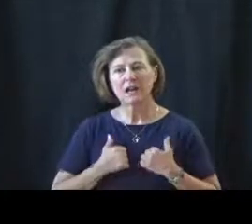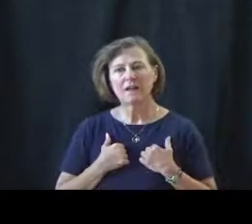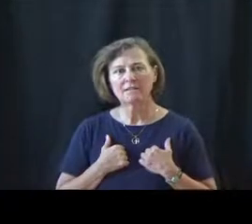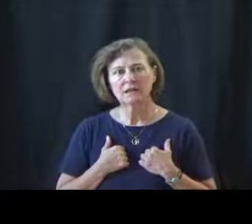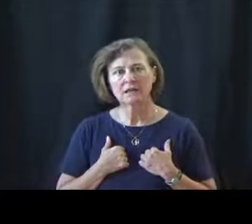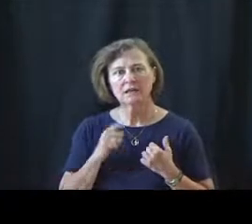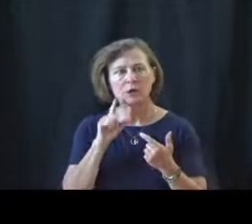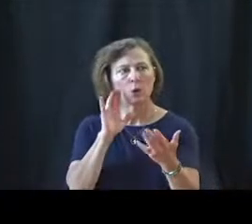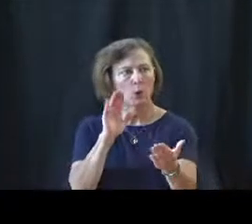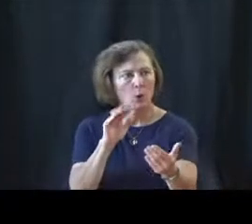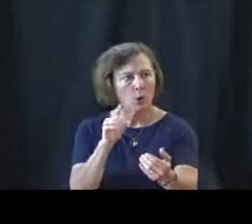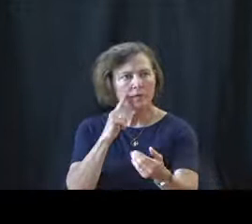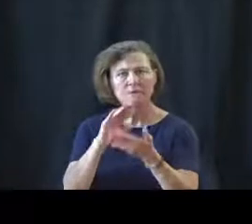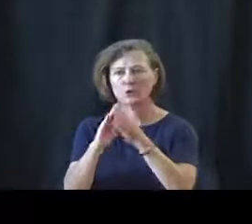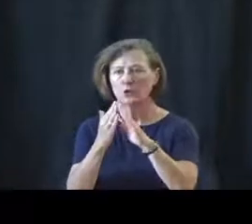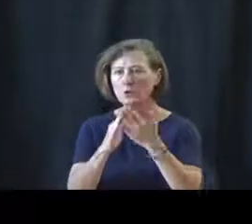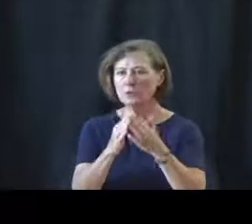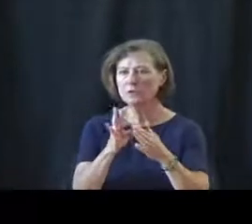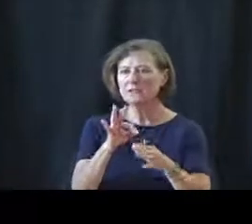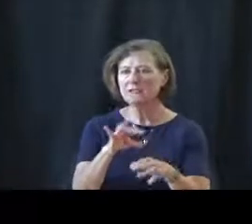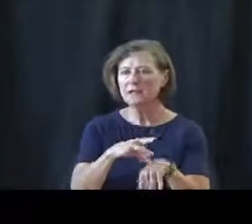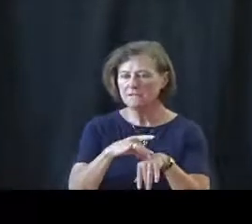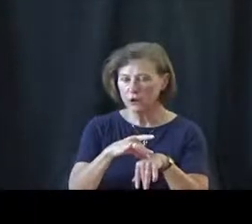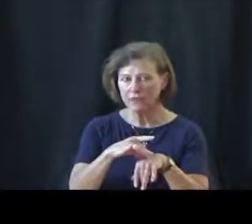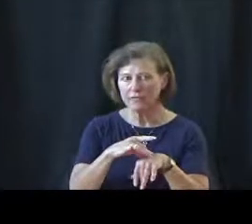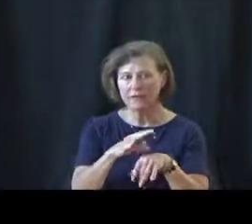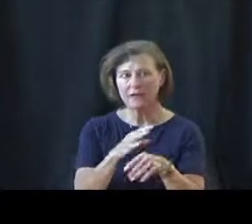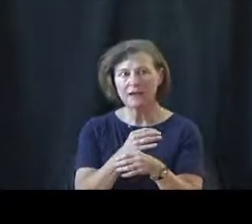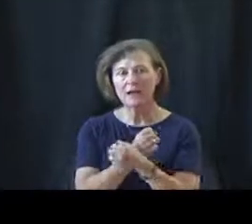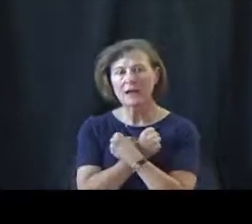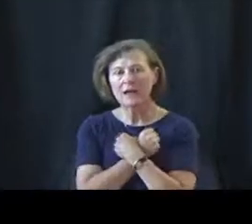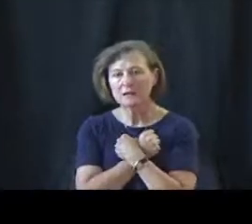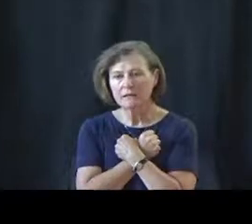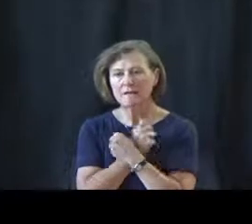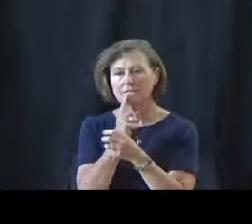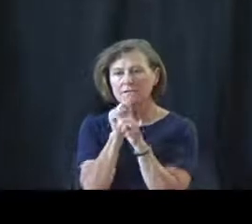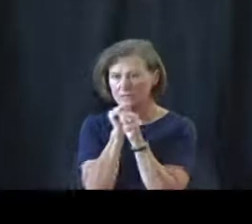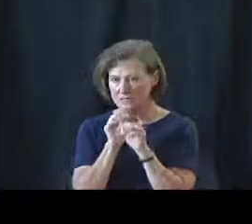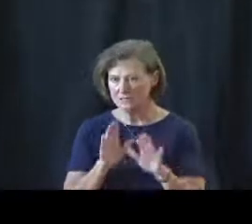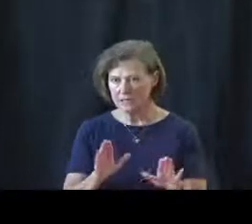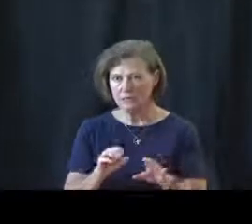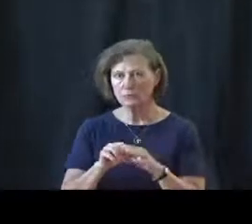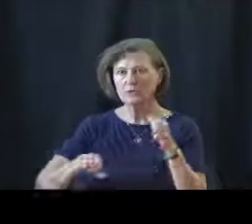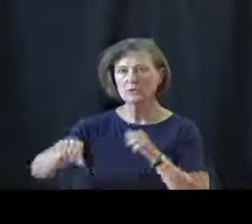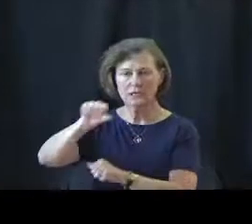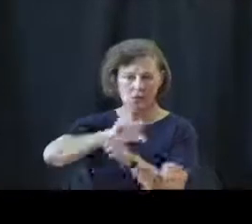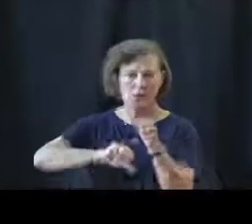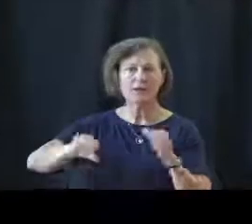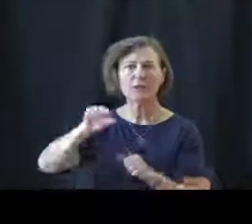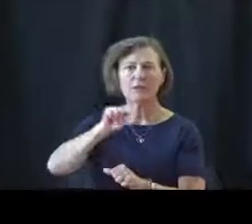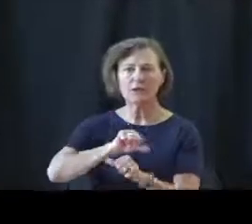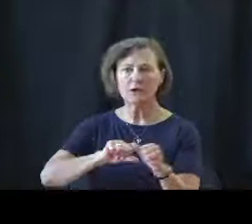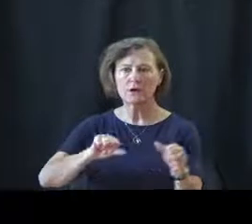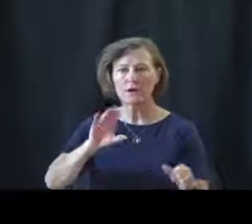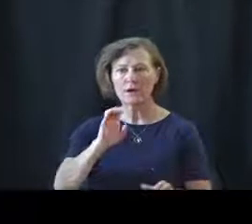life, hope for the community of earth, and love for the sacred in one